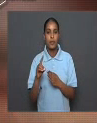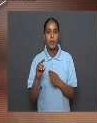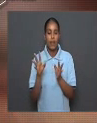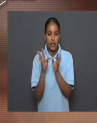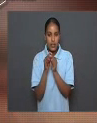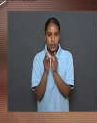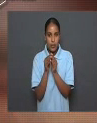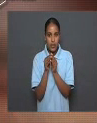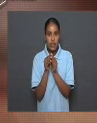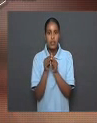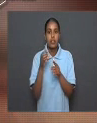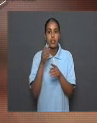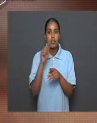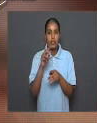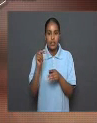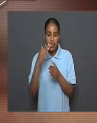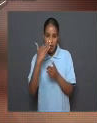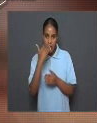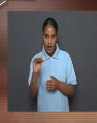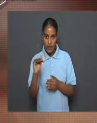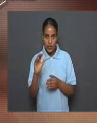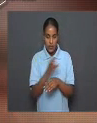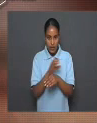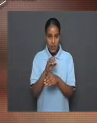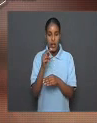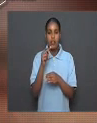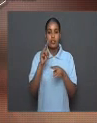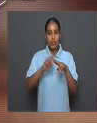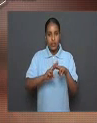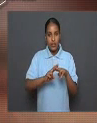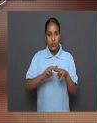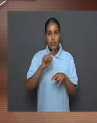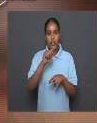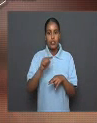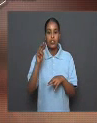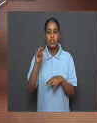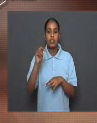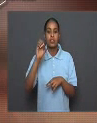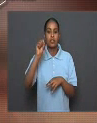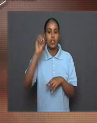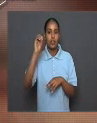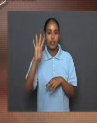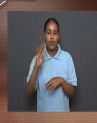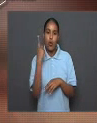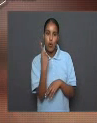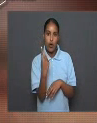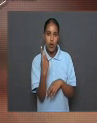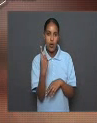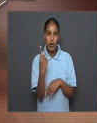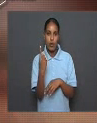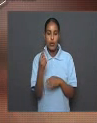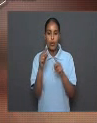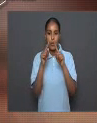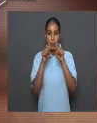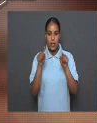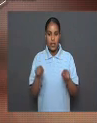Assemble a zinc half cell by putting the zinc sulfate into one of the